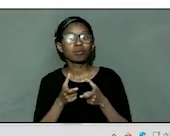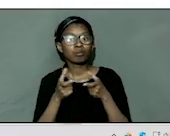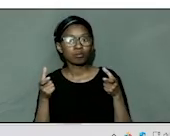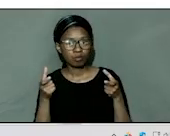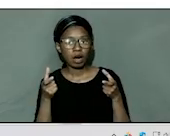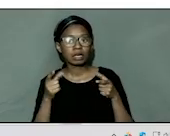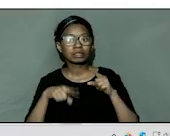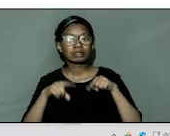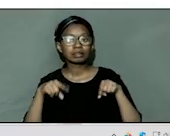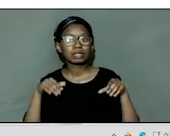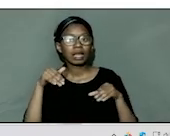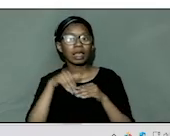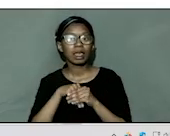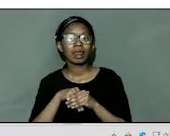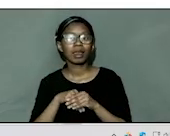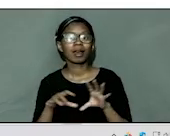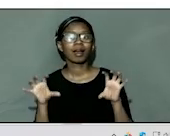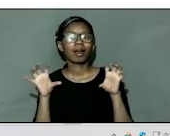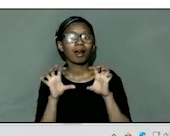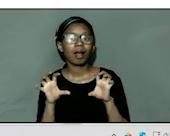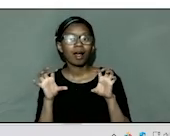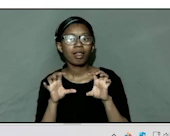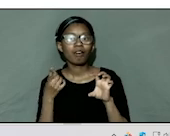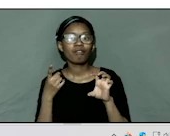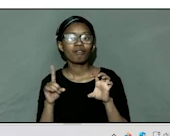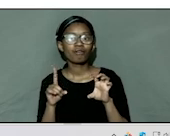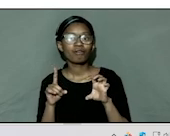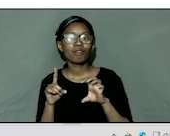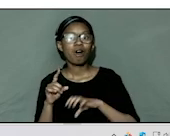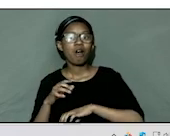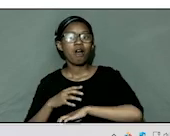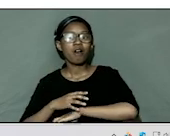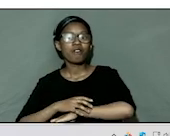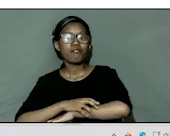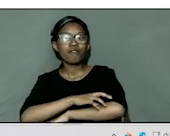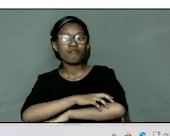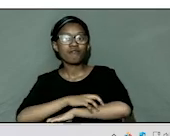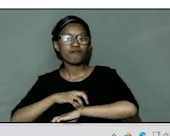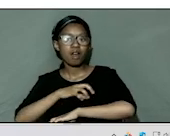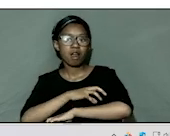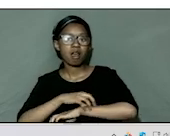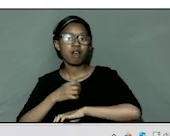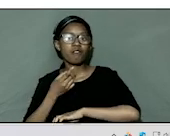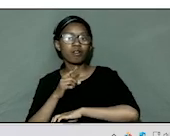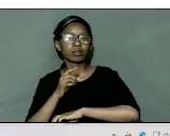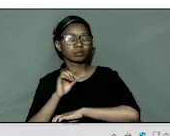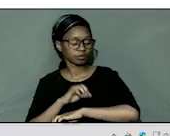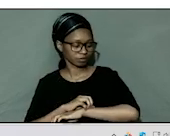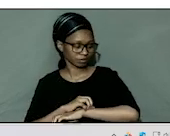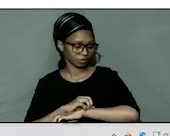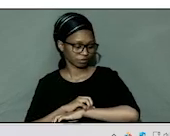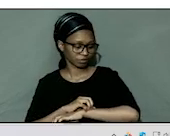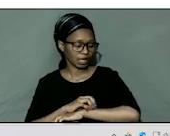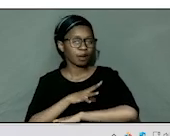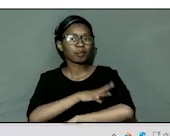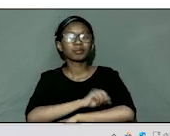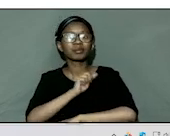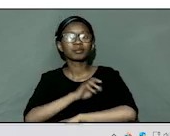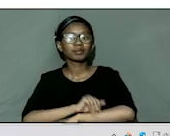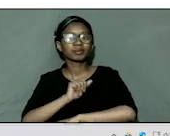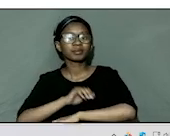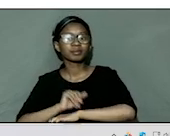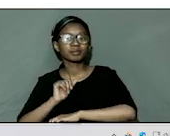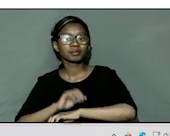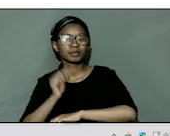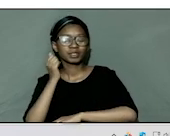color of the fur of the. Do you get it? Laitolane. There is a great deal